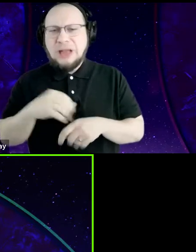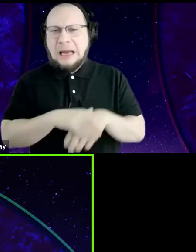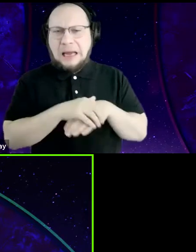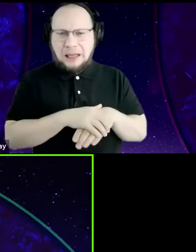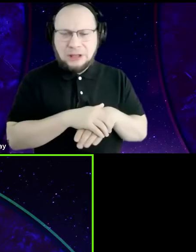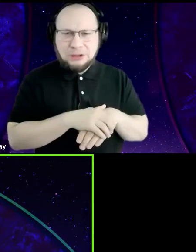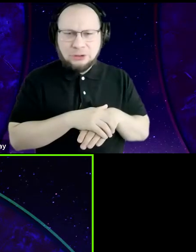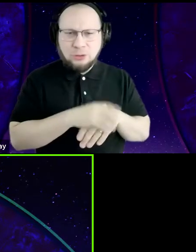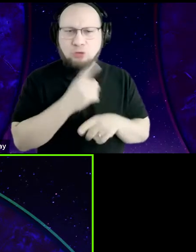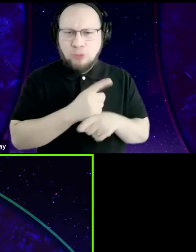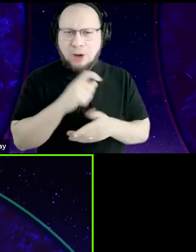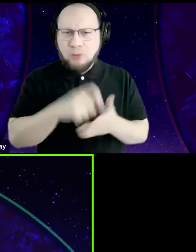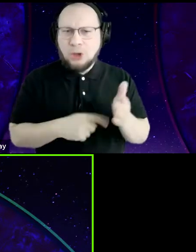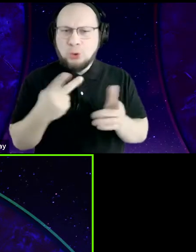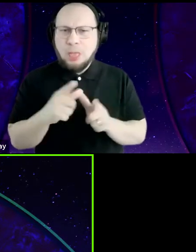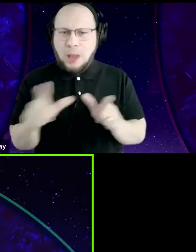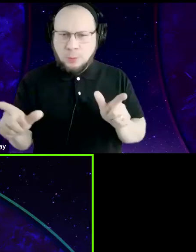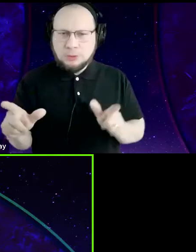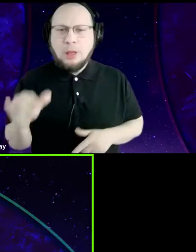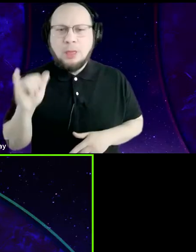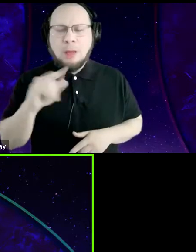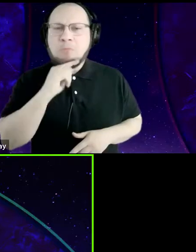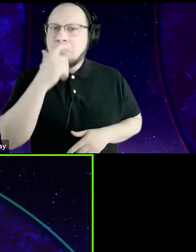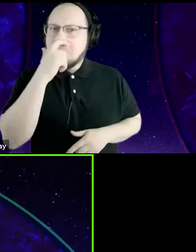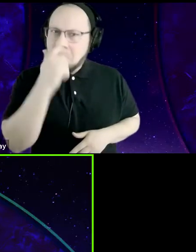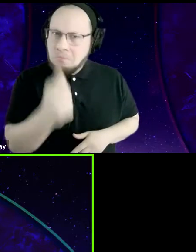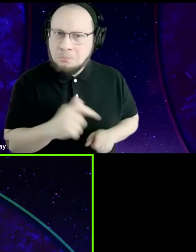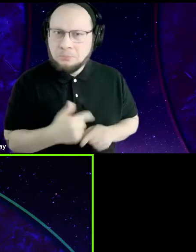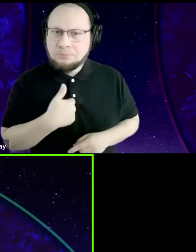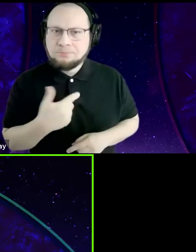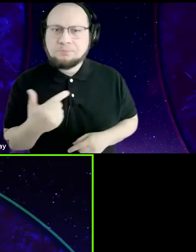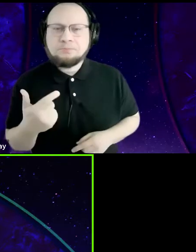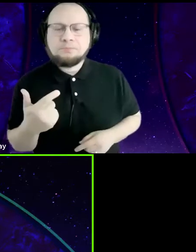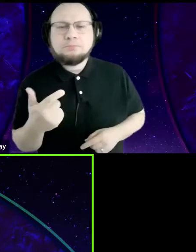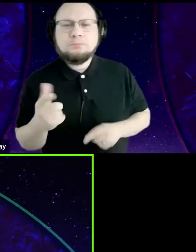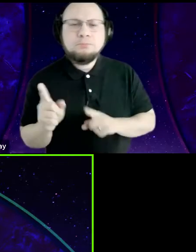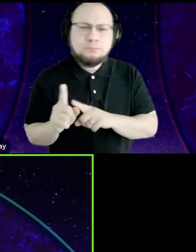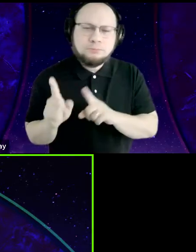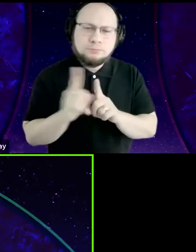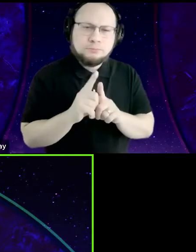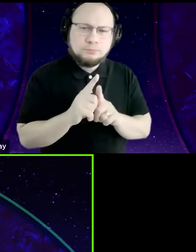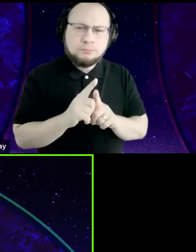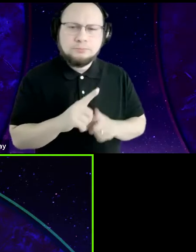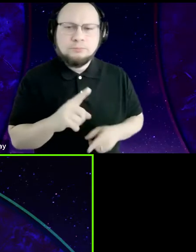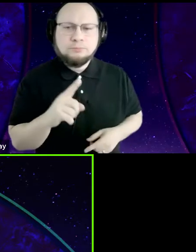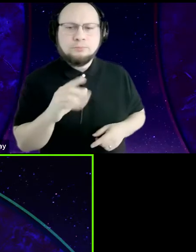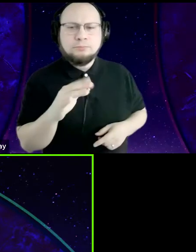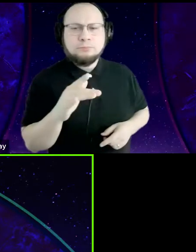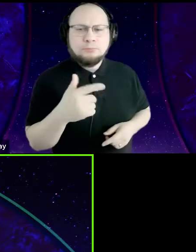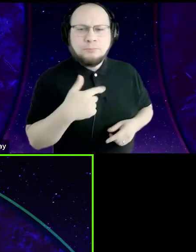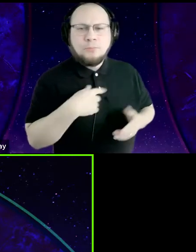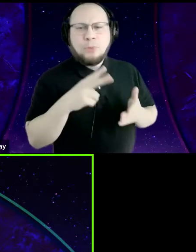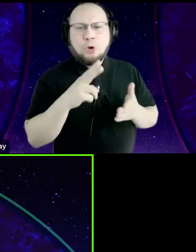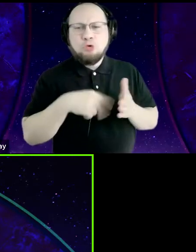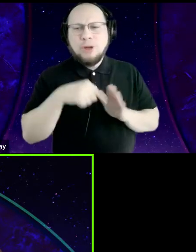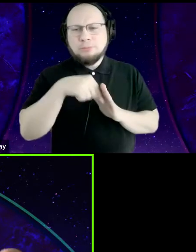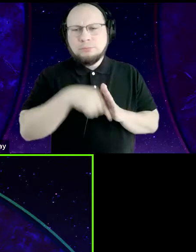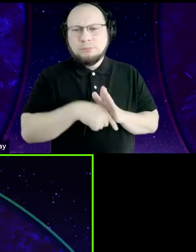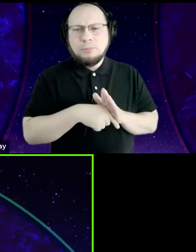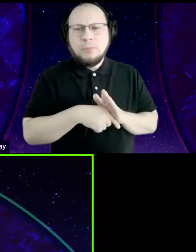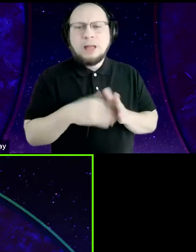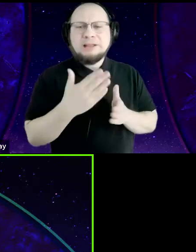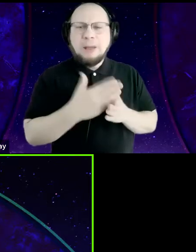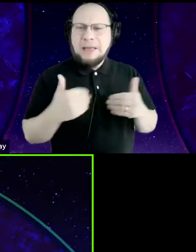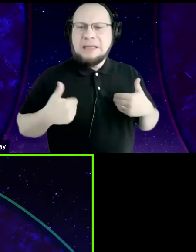In Spanish and in English. And that has been super interesting to me. Also just listening, like I've been reading a lot of plays by young